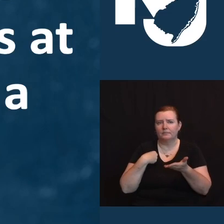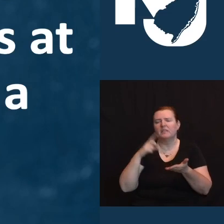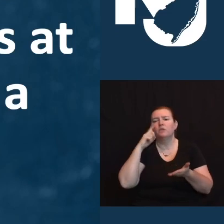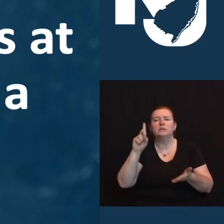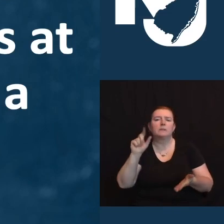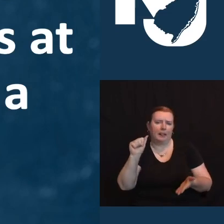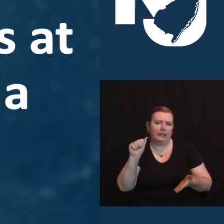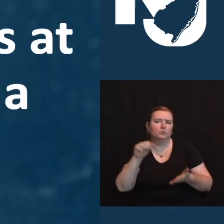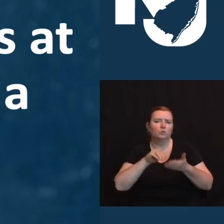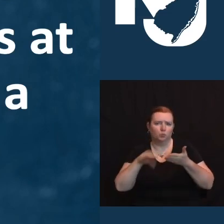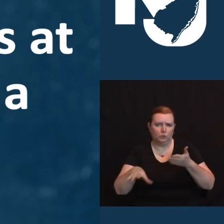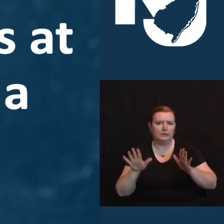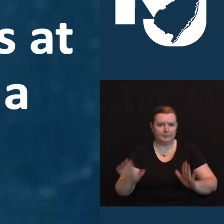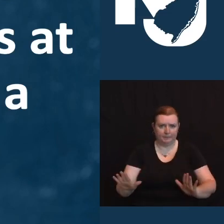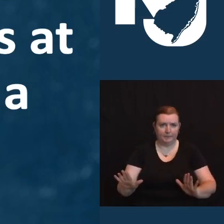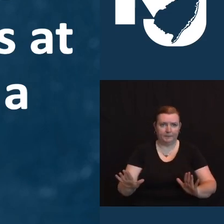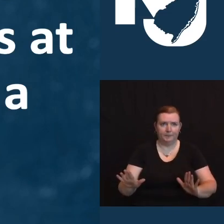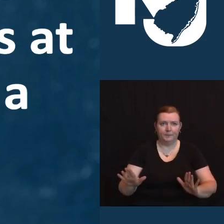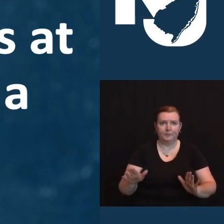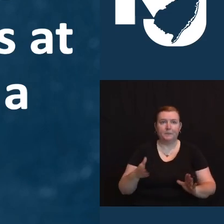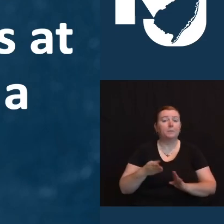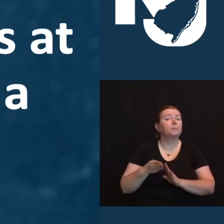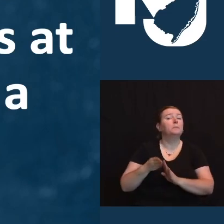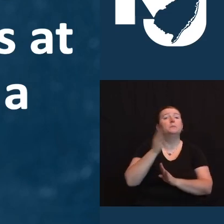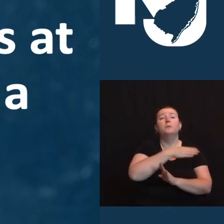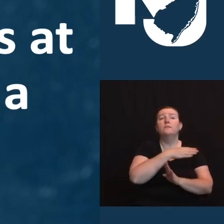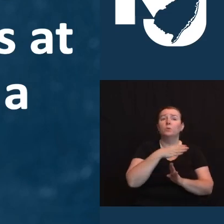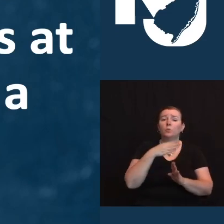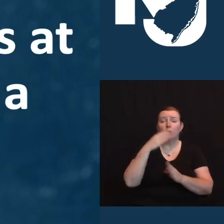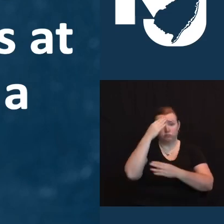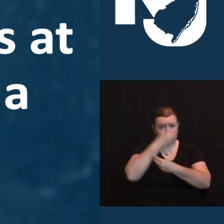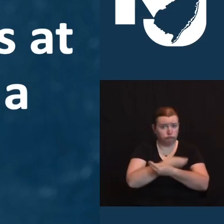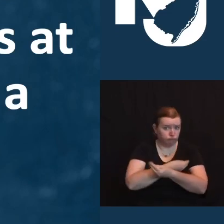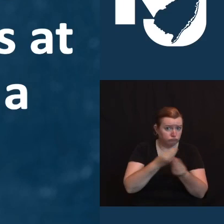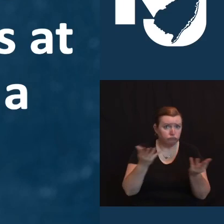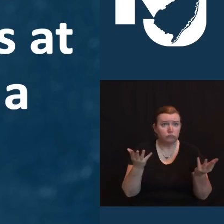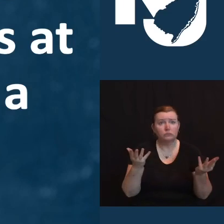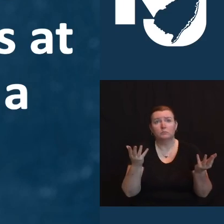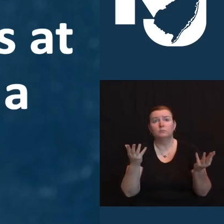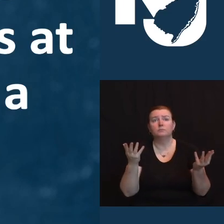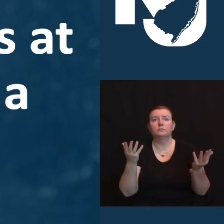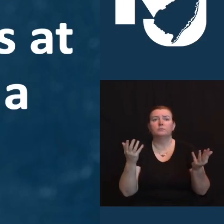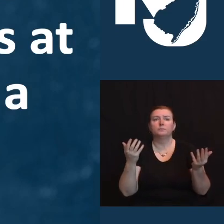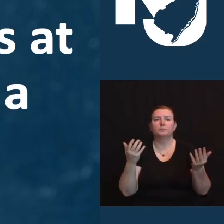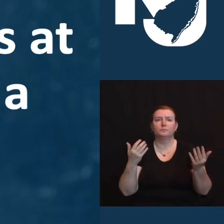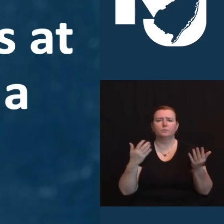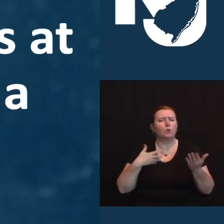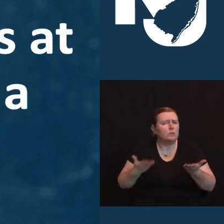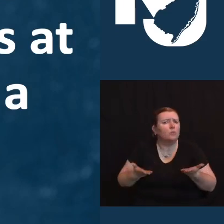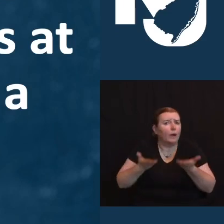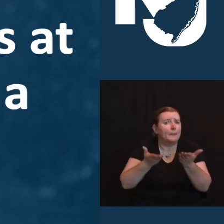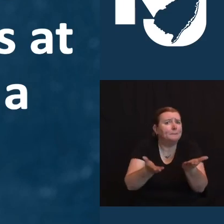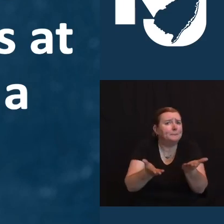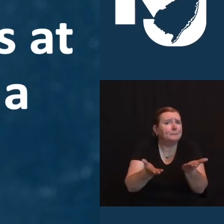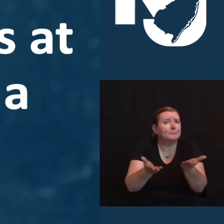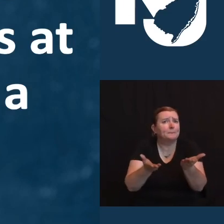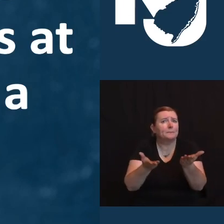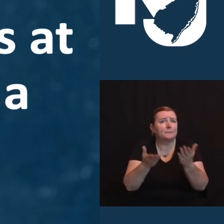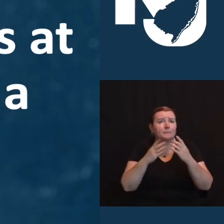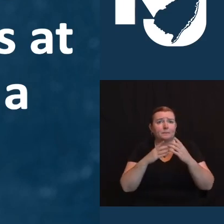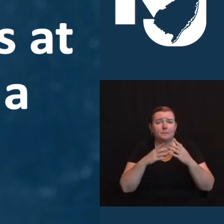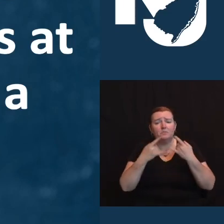the requirement we had previously put in place, which made, at that point, a strong recommendation for face coverings by students, but would have